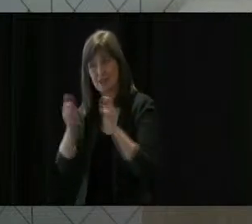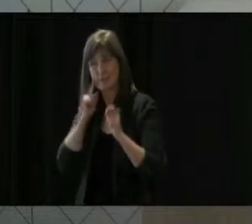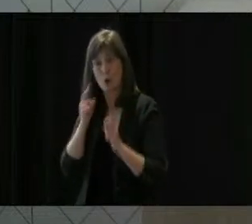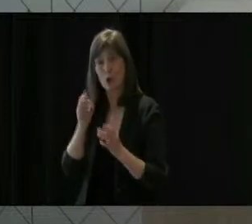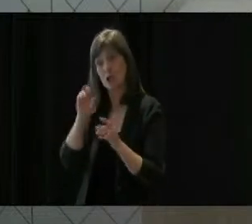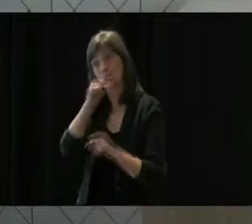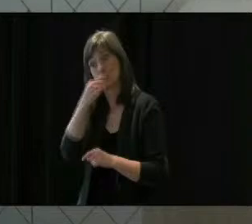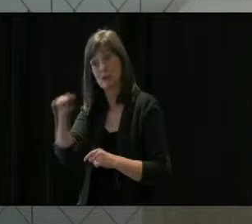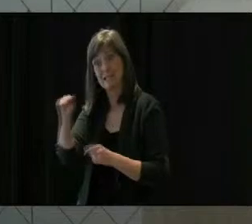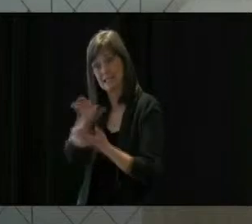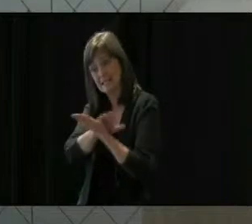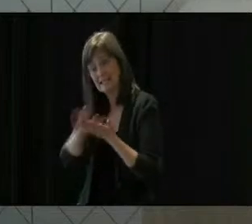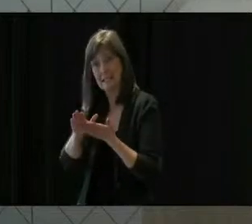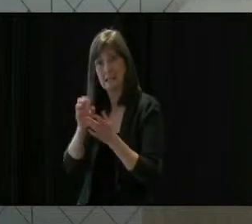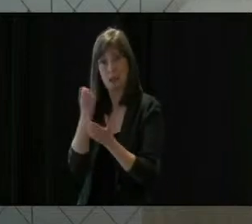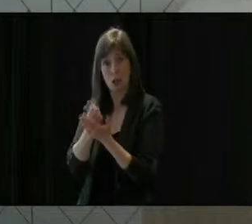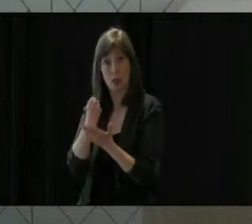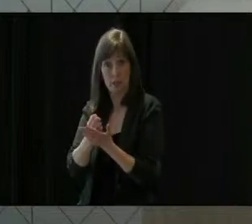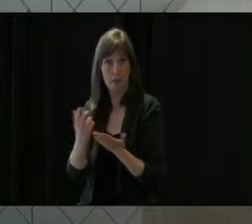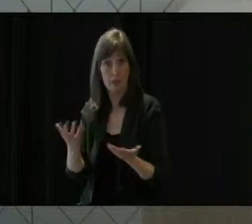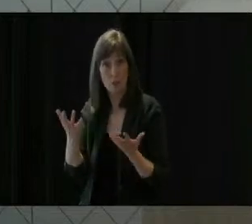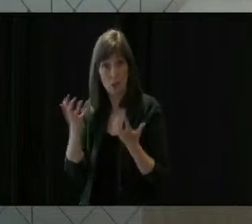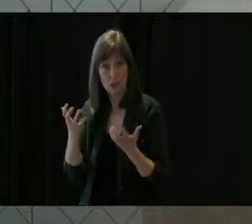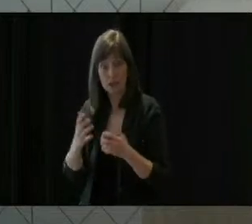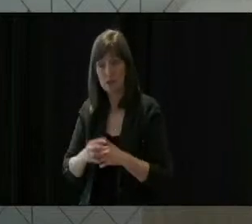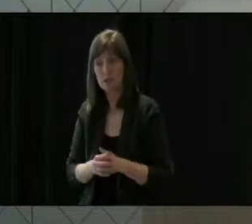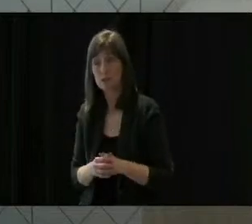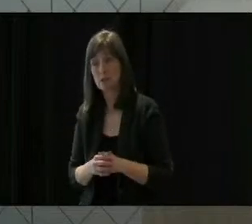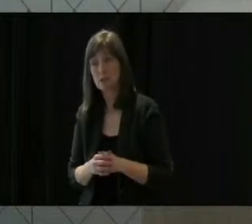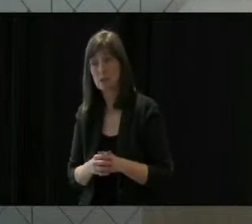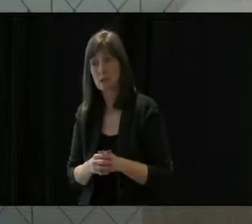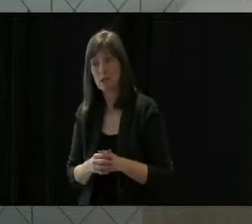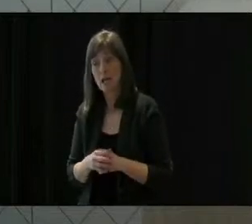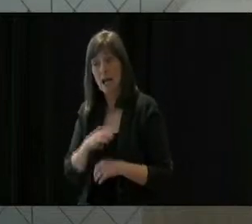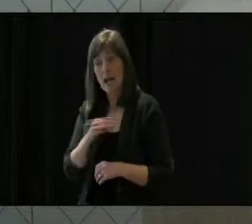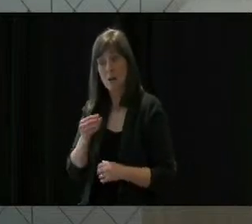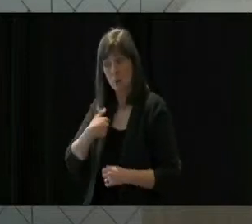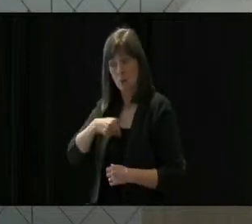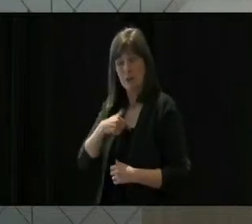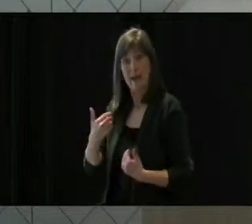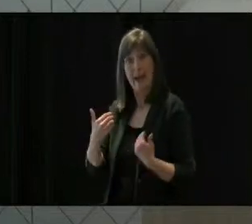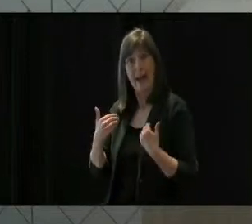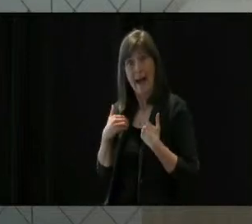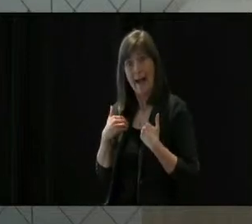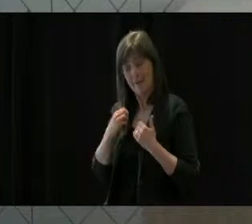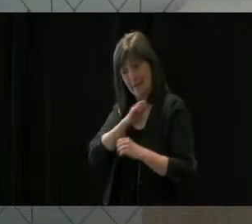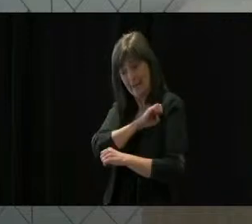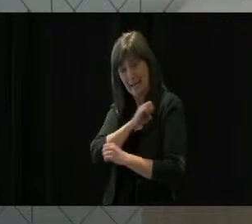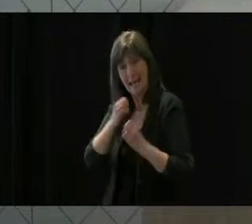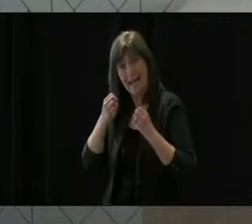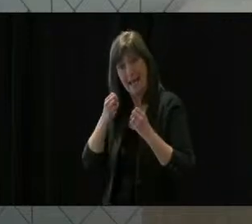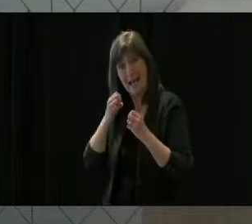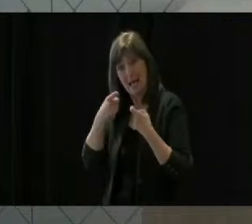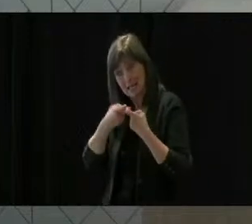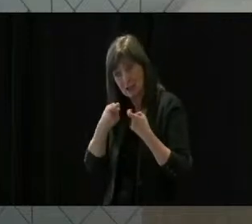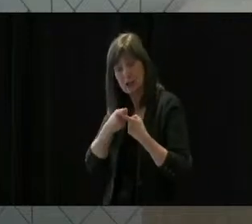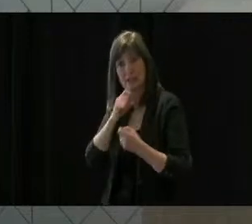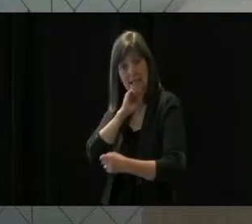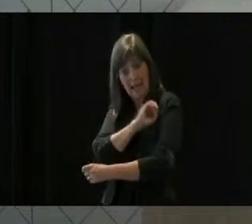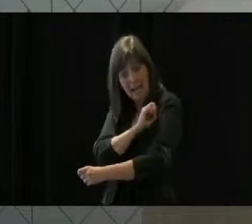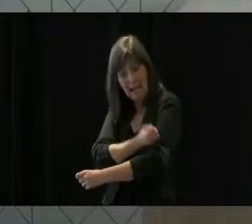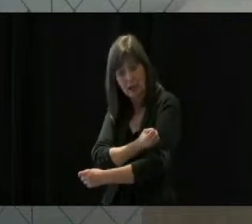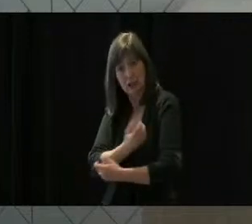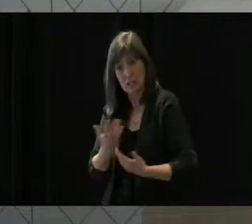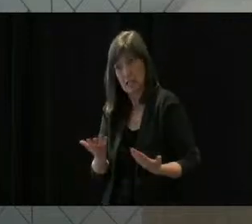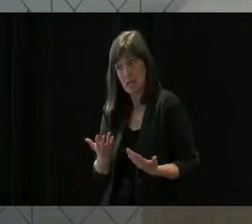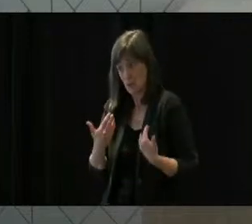to green and apply our green and clean sources of energy across the